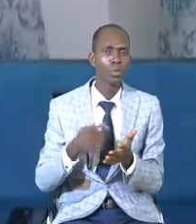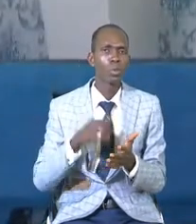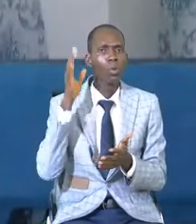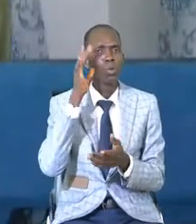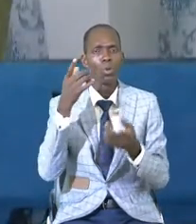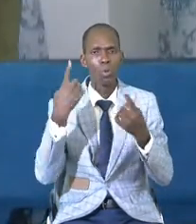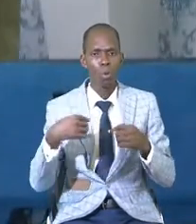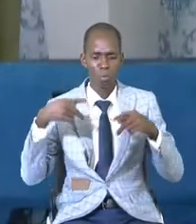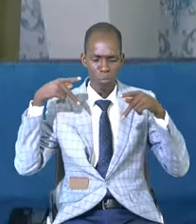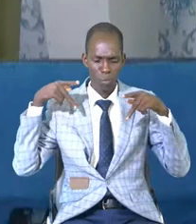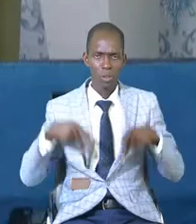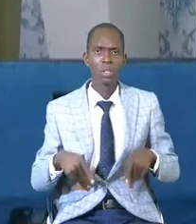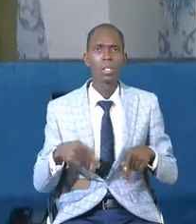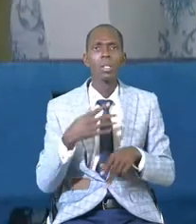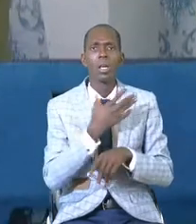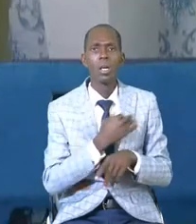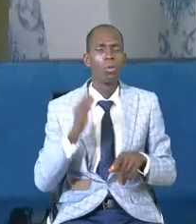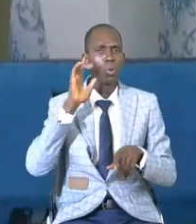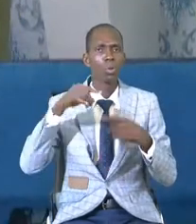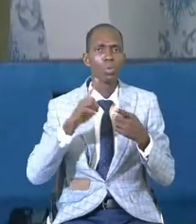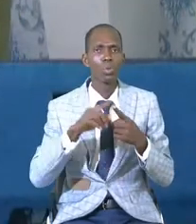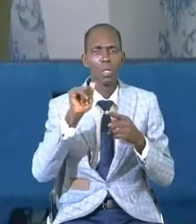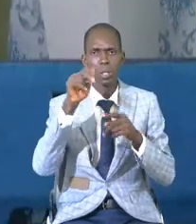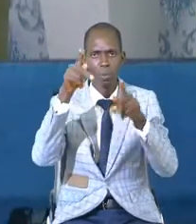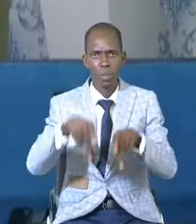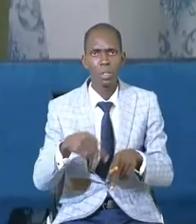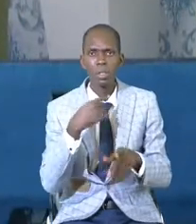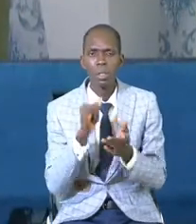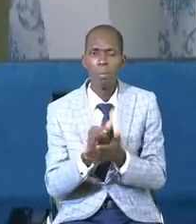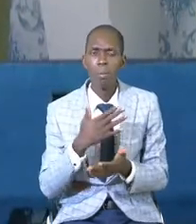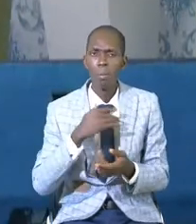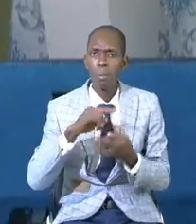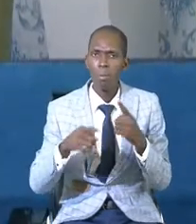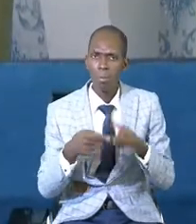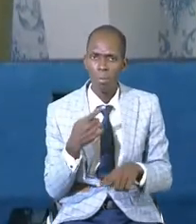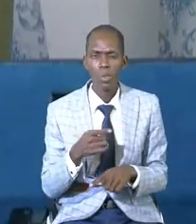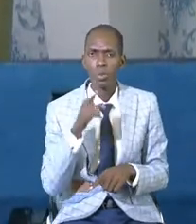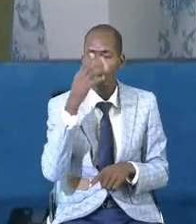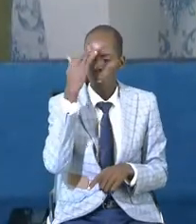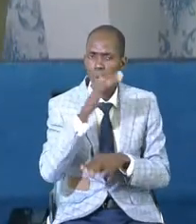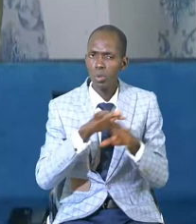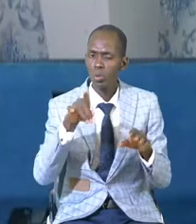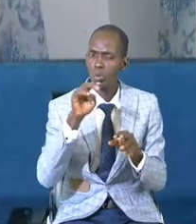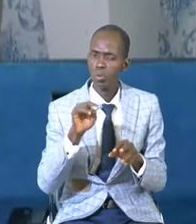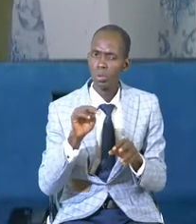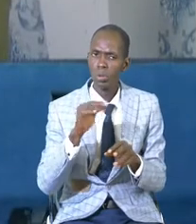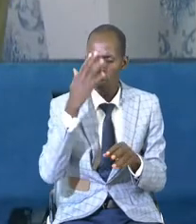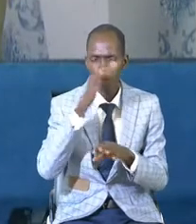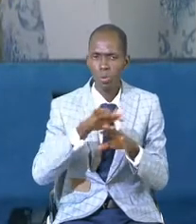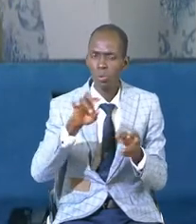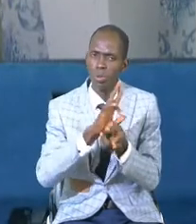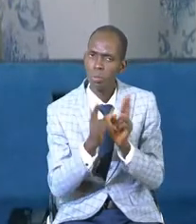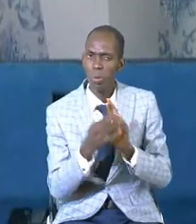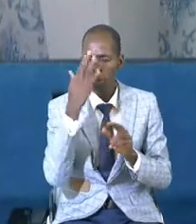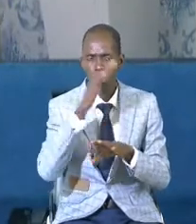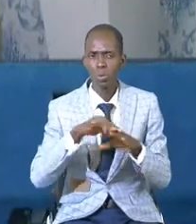personal. He'll go to an individual and he'll say, my friend, why don't you repent? My friend, why don't you turn? And